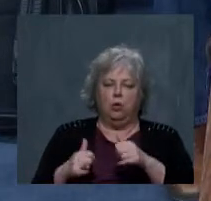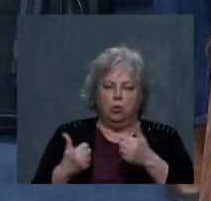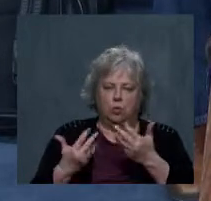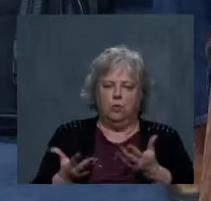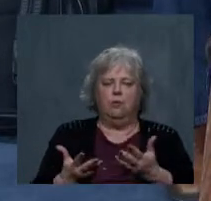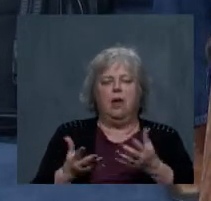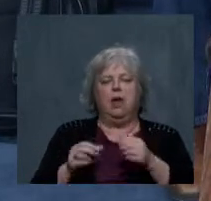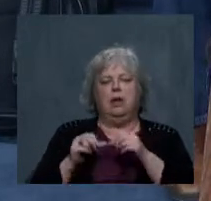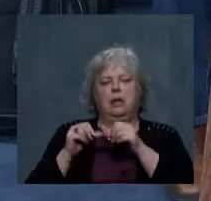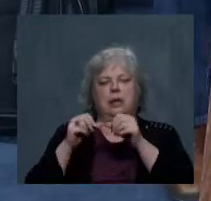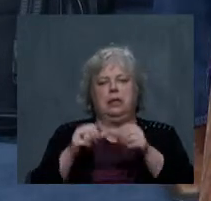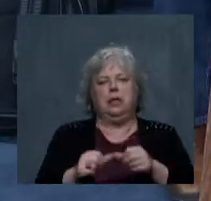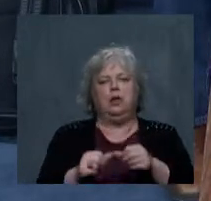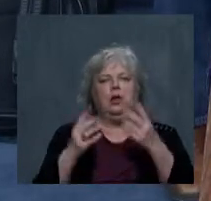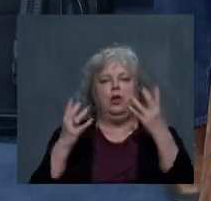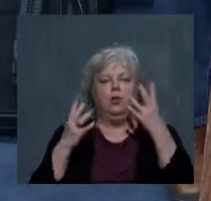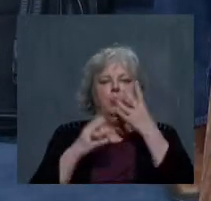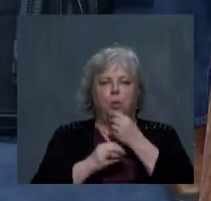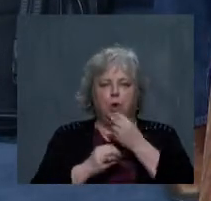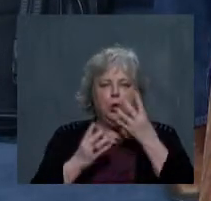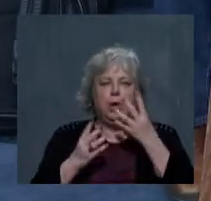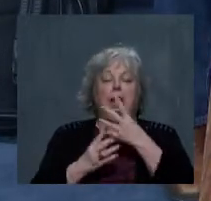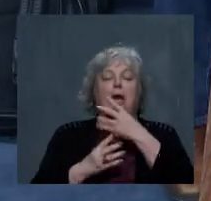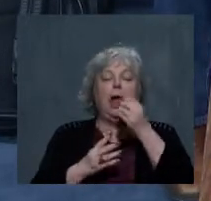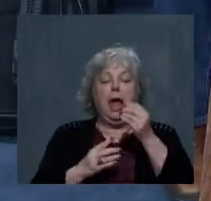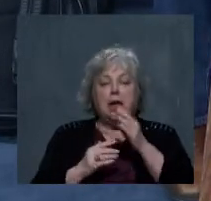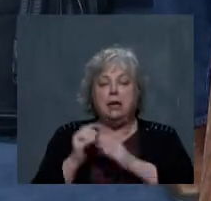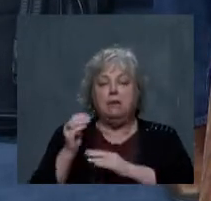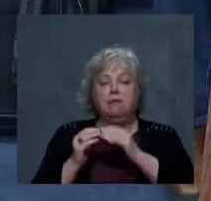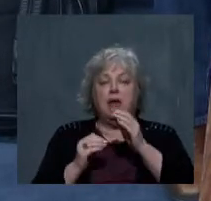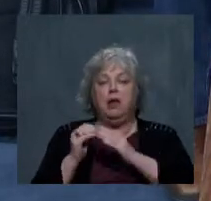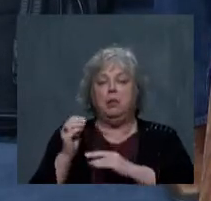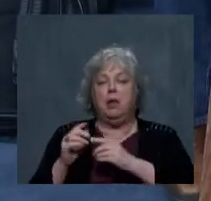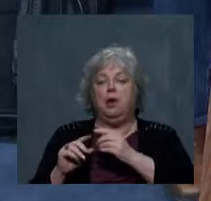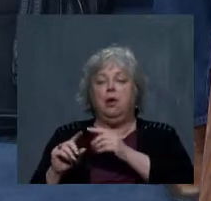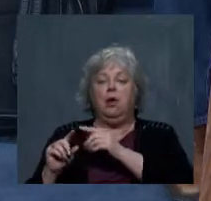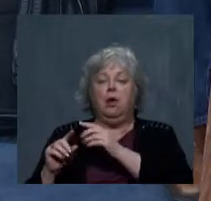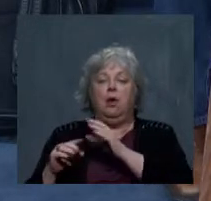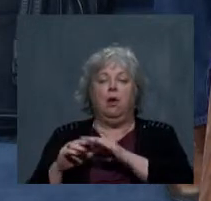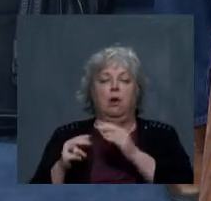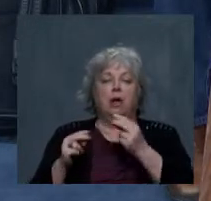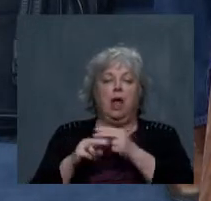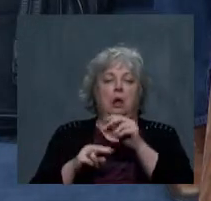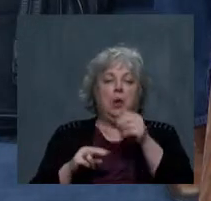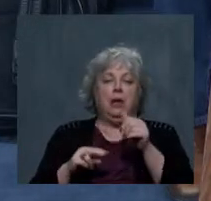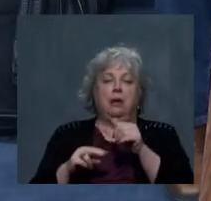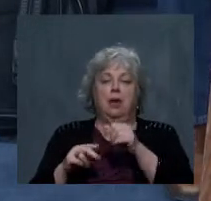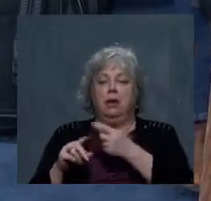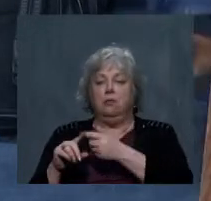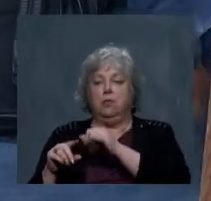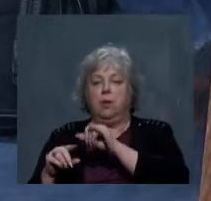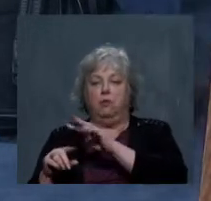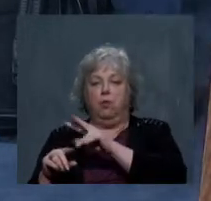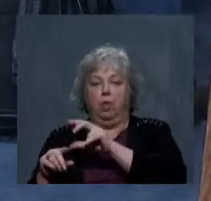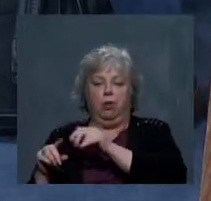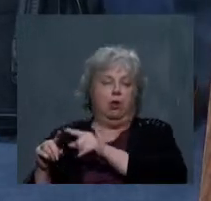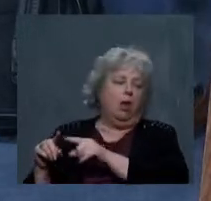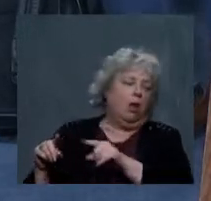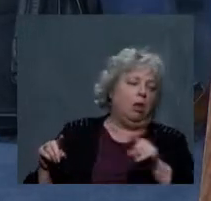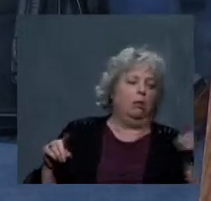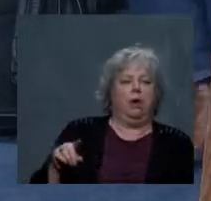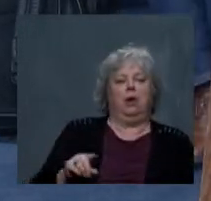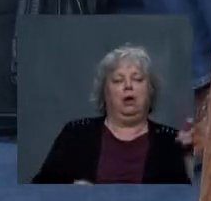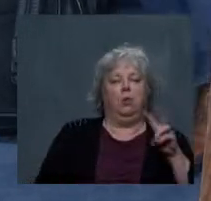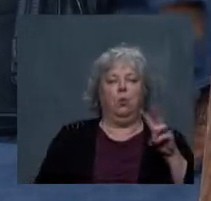continued beauty and development all the way out Highway 10 to the west. After all, that's one of the most